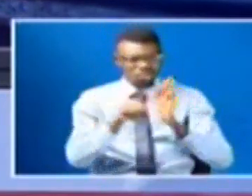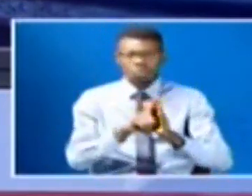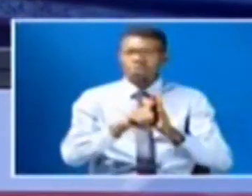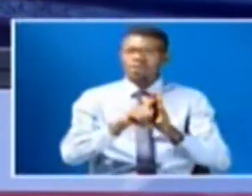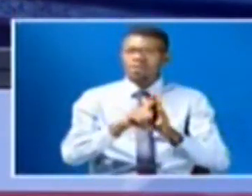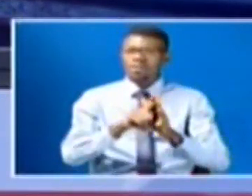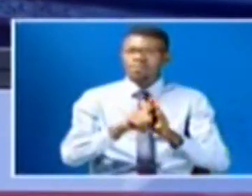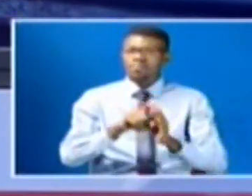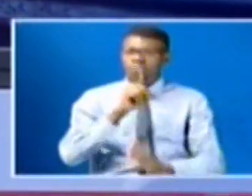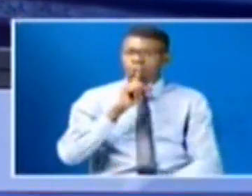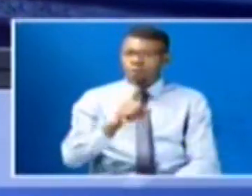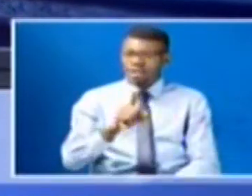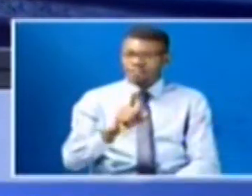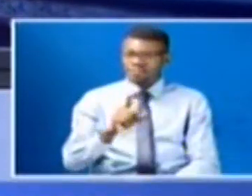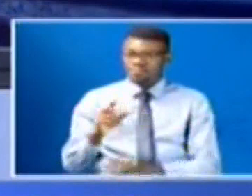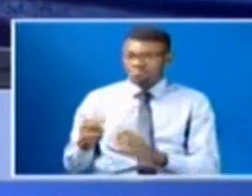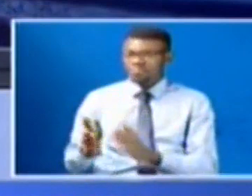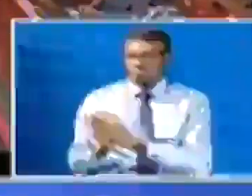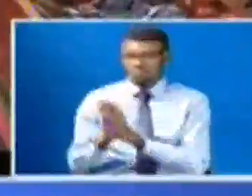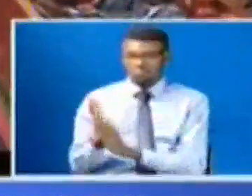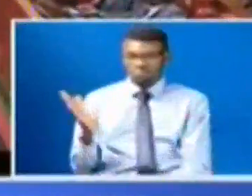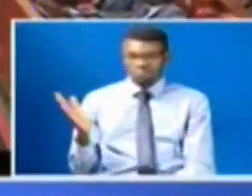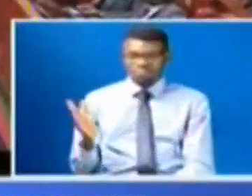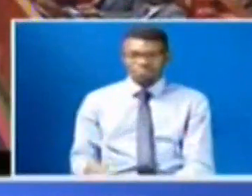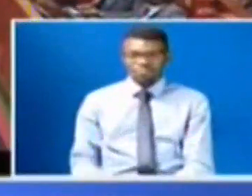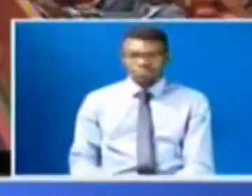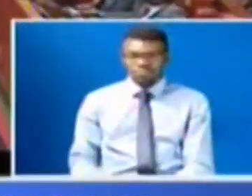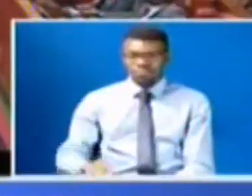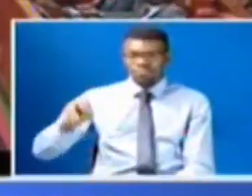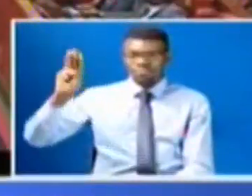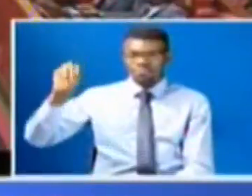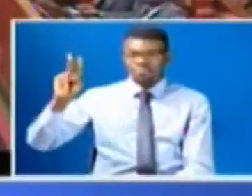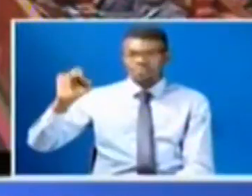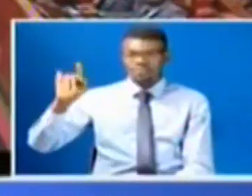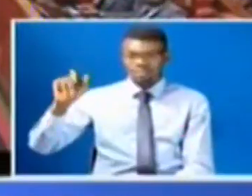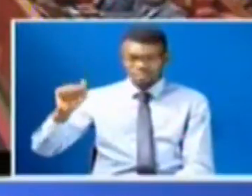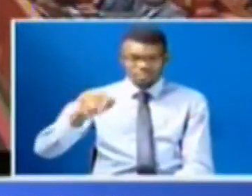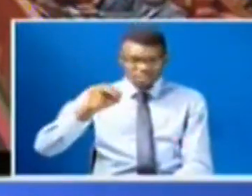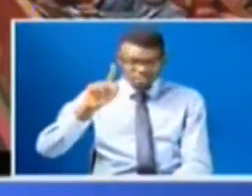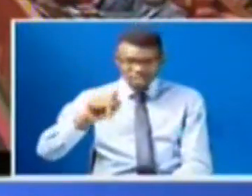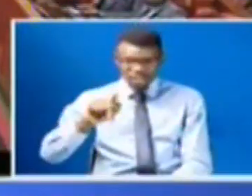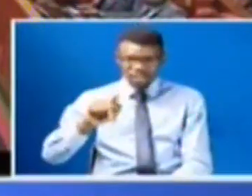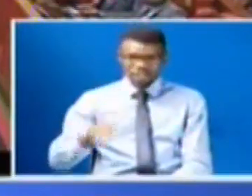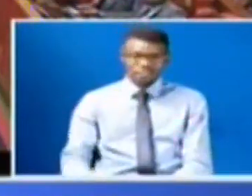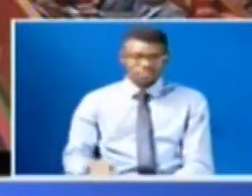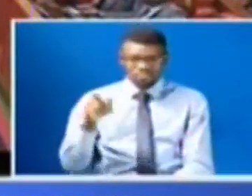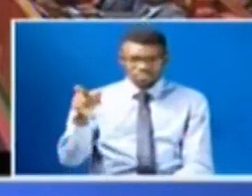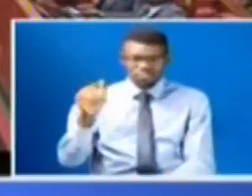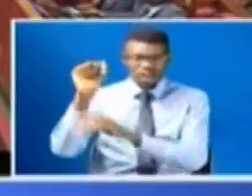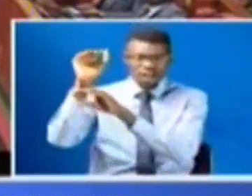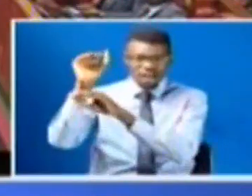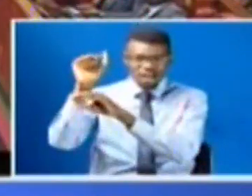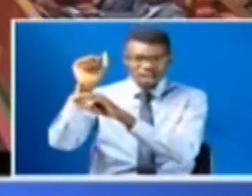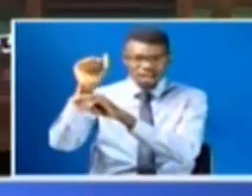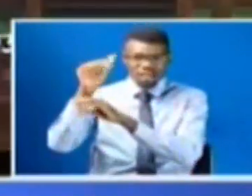Our Patrick Amimo has the very latest. Mvita Member of Parliament Abdul Somad Nasir raised the red flag and requested the House to adjourn